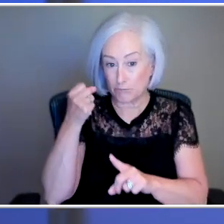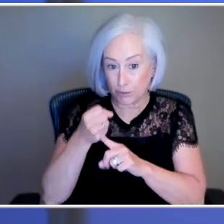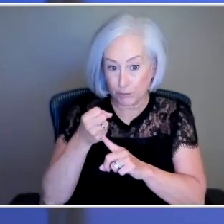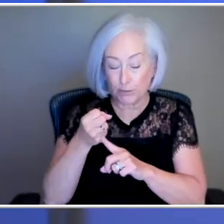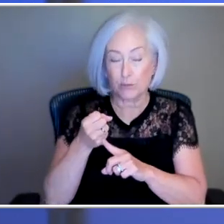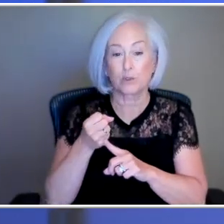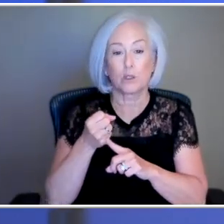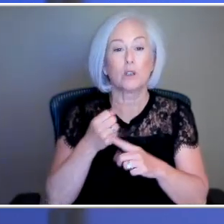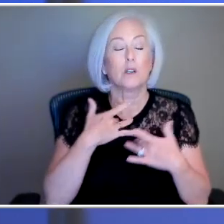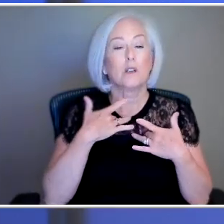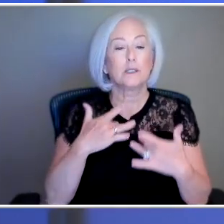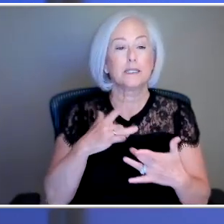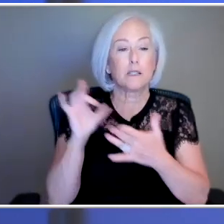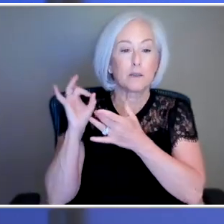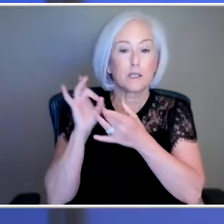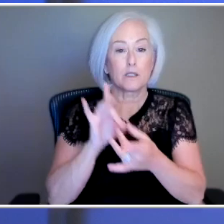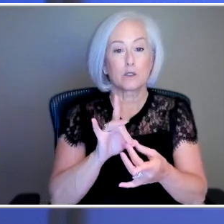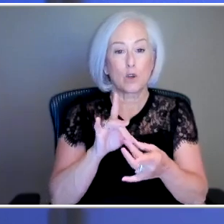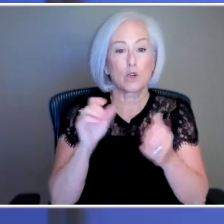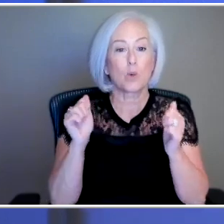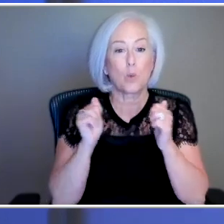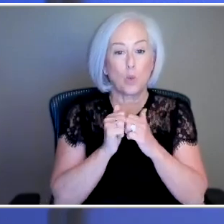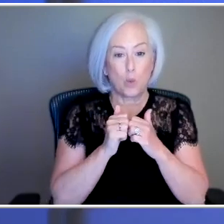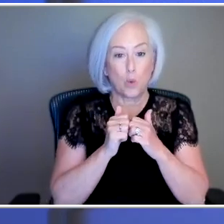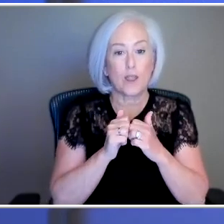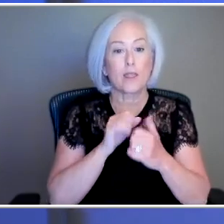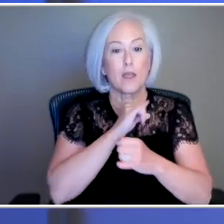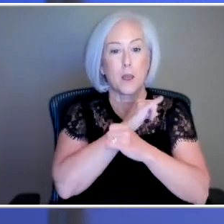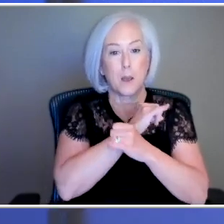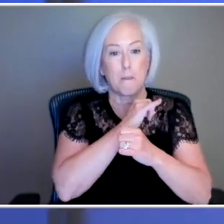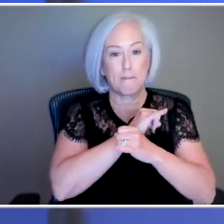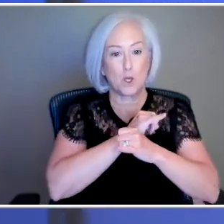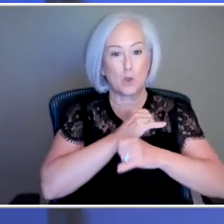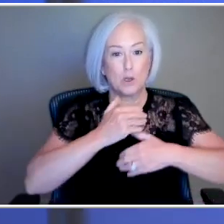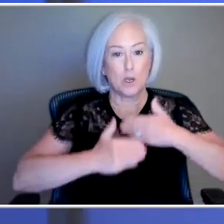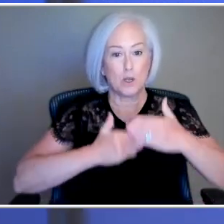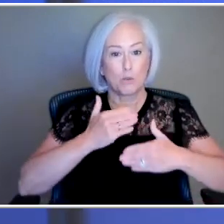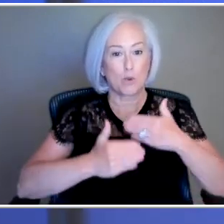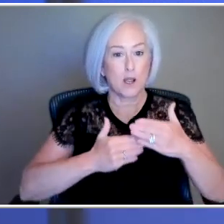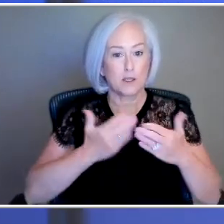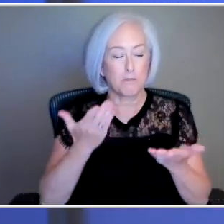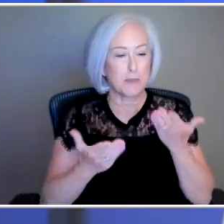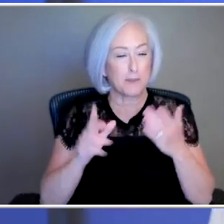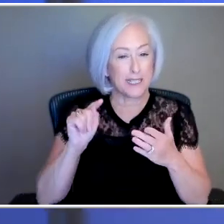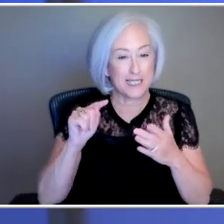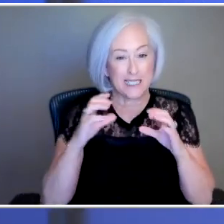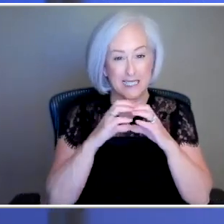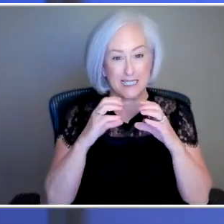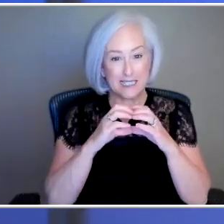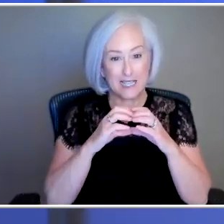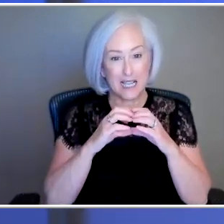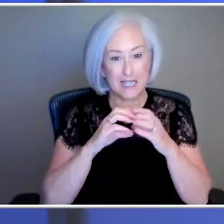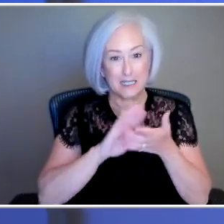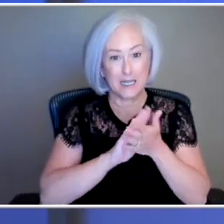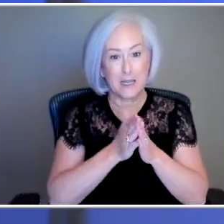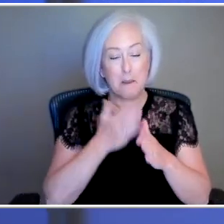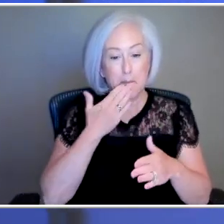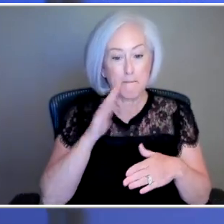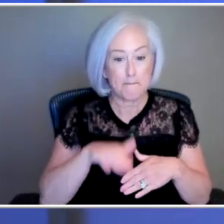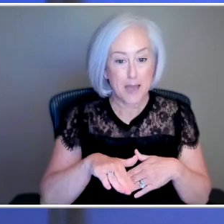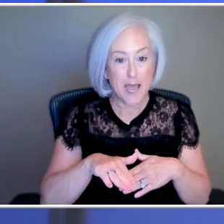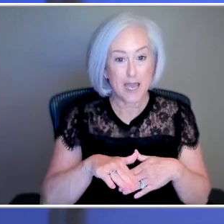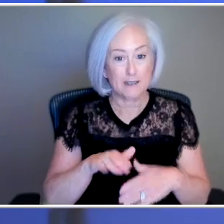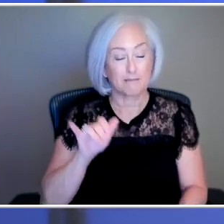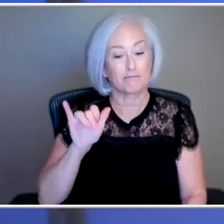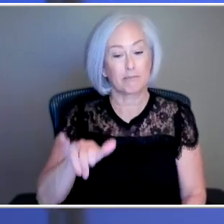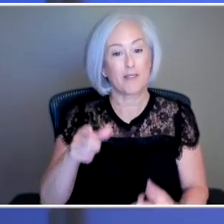with like a immune process. Maybe the T cells have gone bad, which is what happens when you have